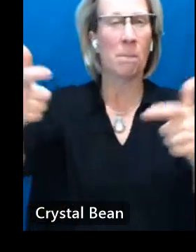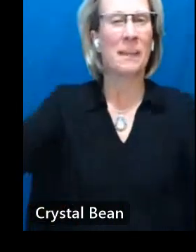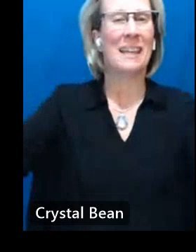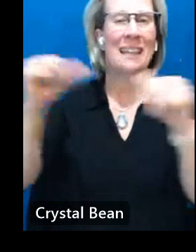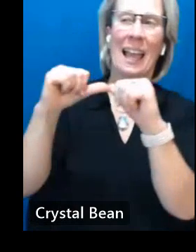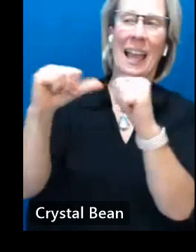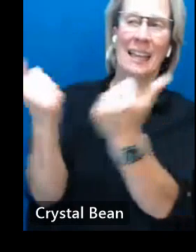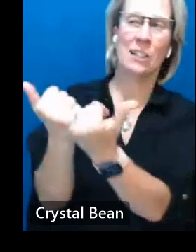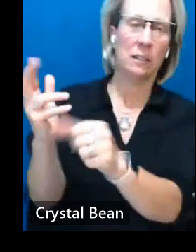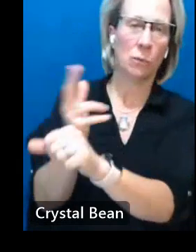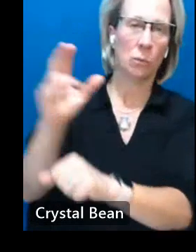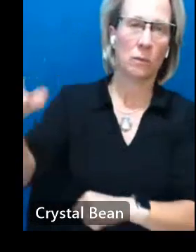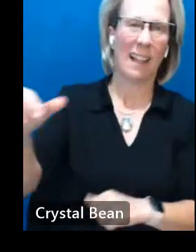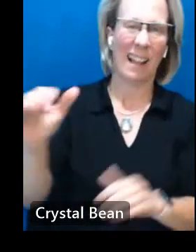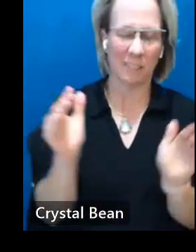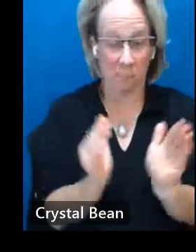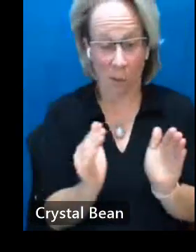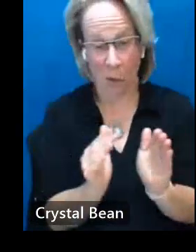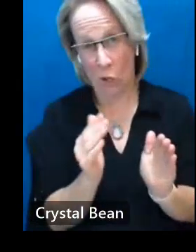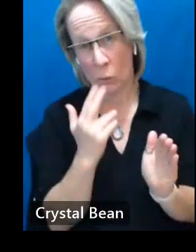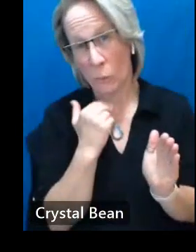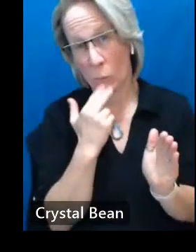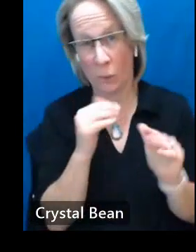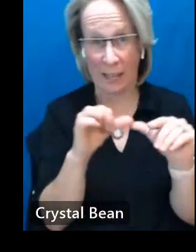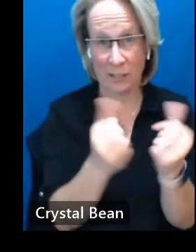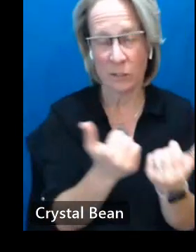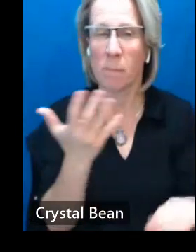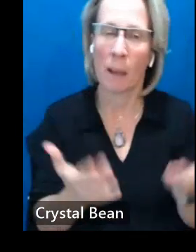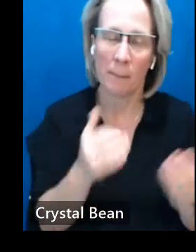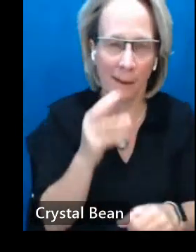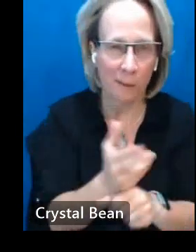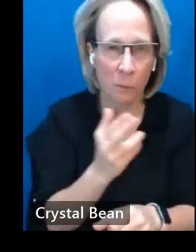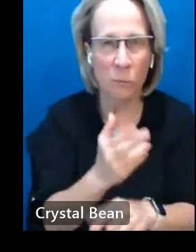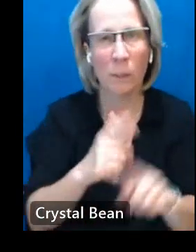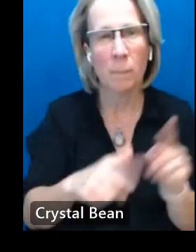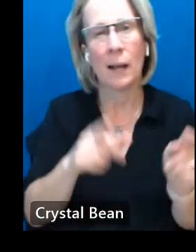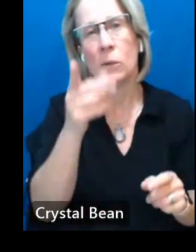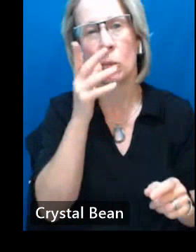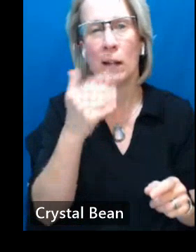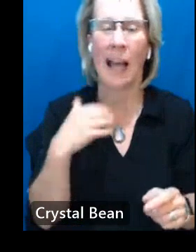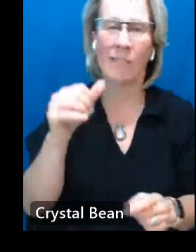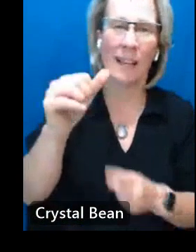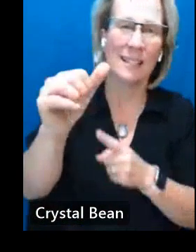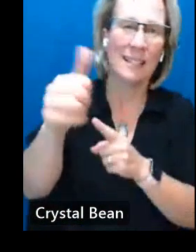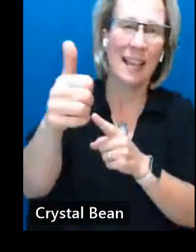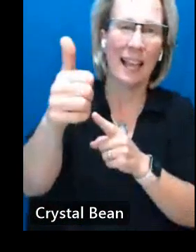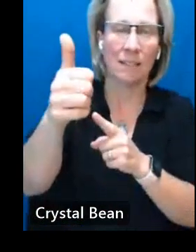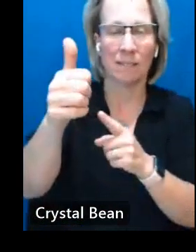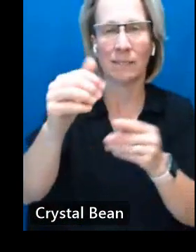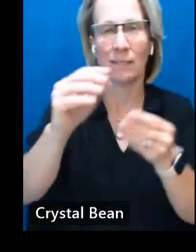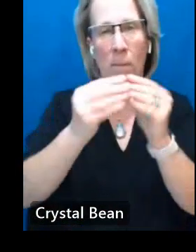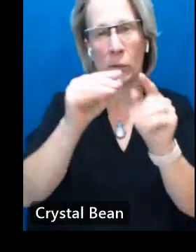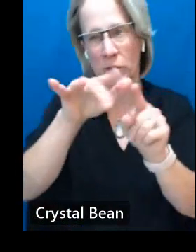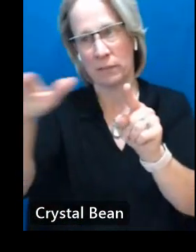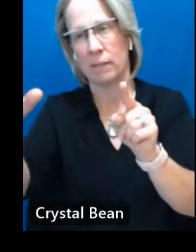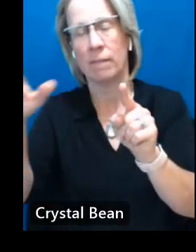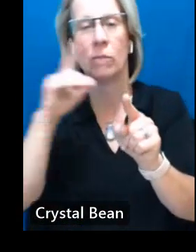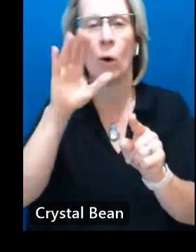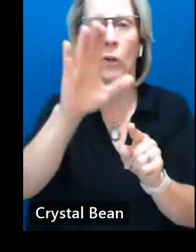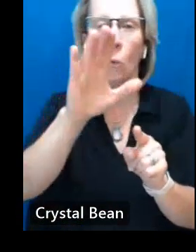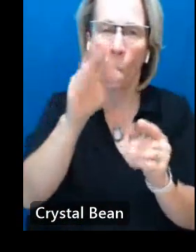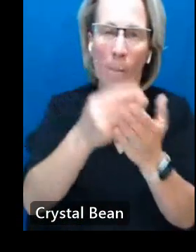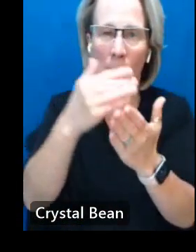use this. But this is where you find your 10-digit department code budgets are at this level. And also important